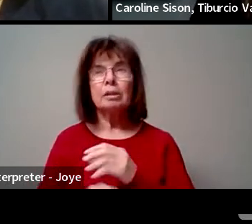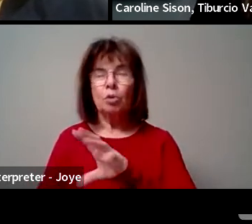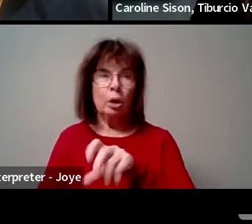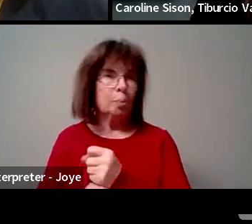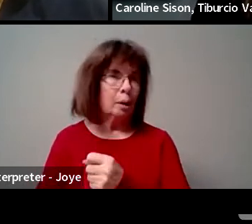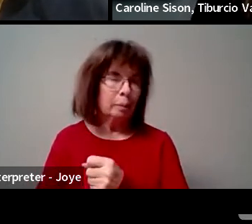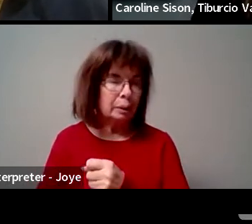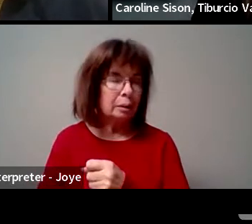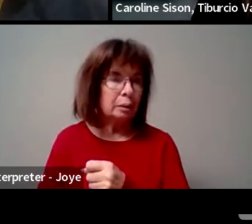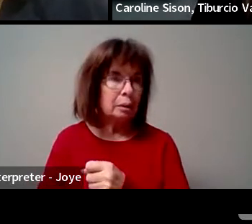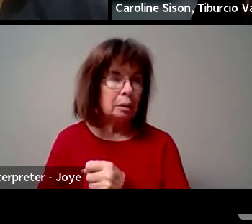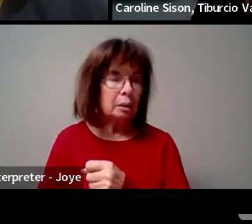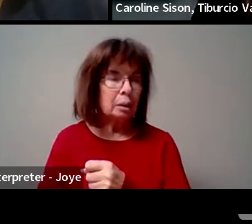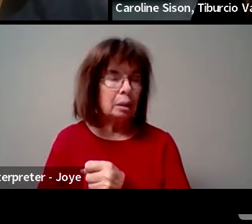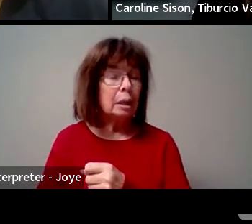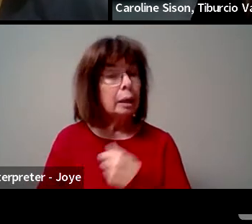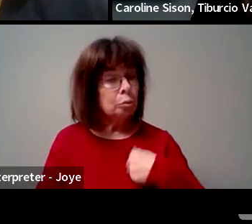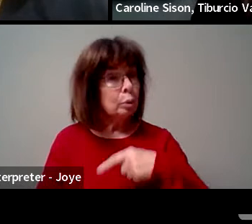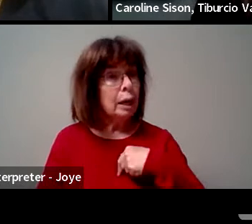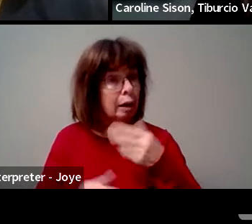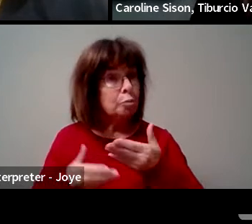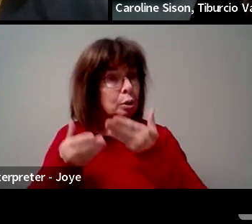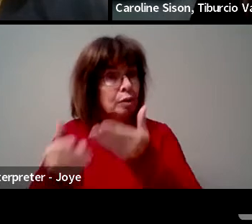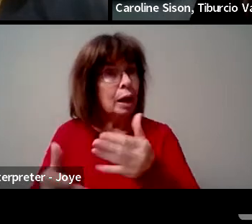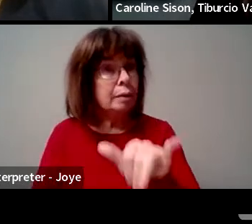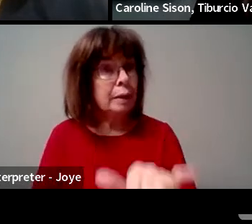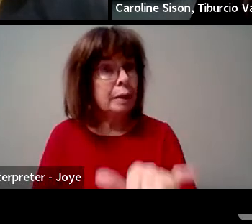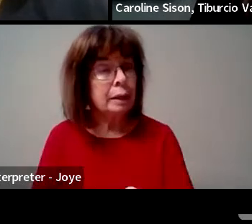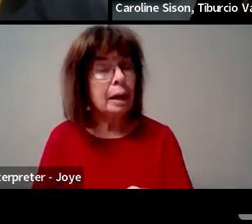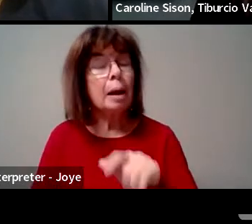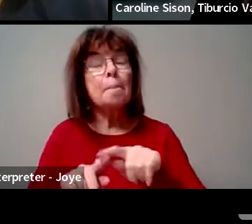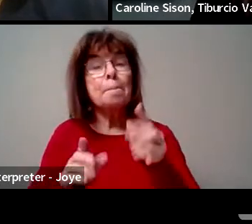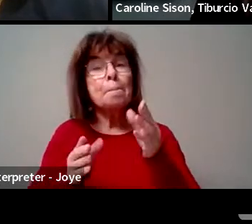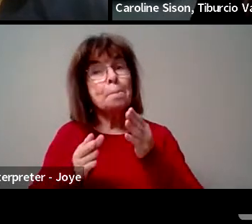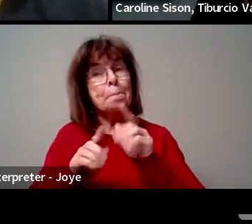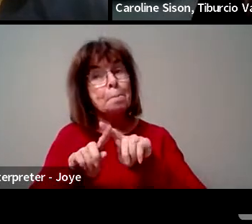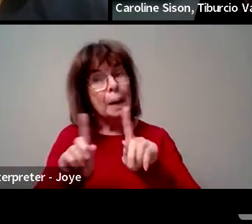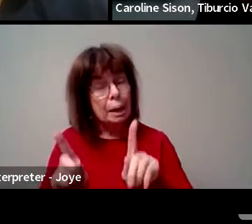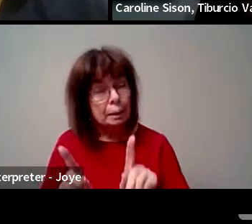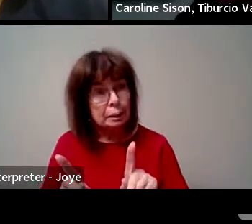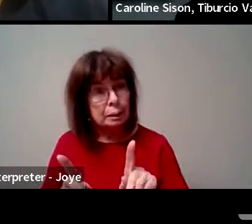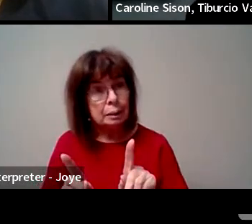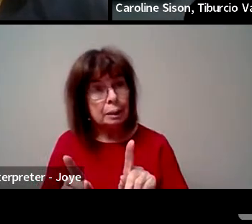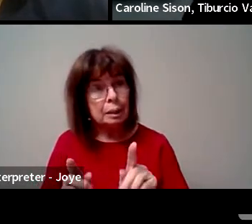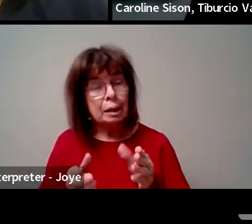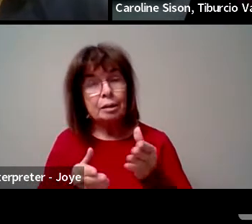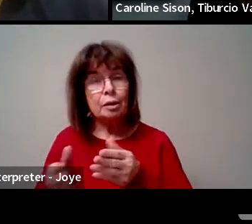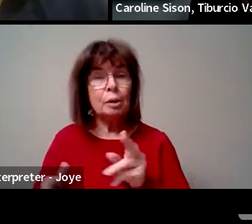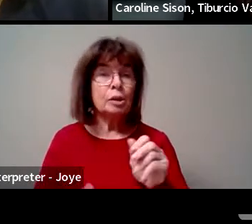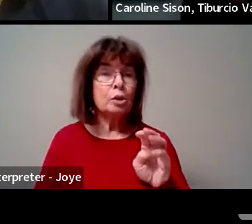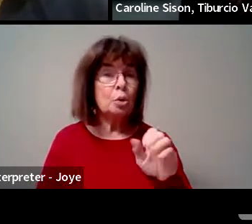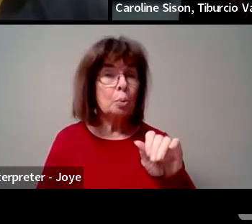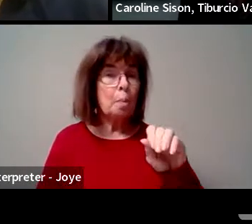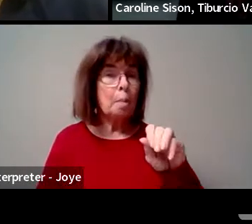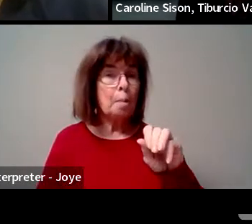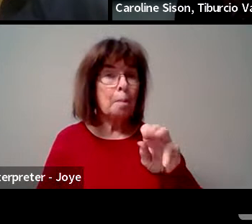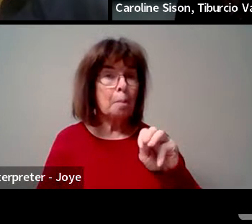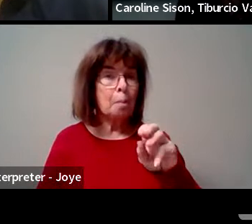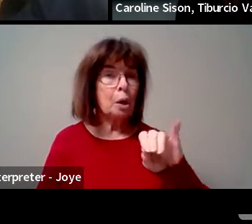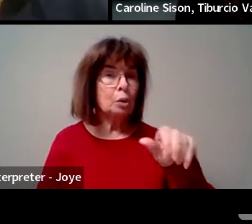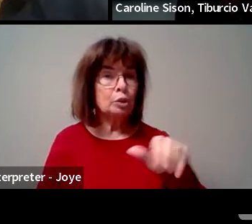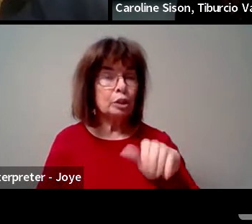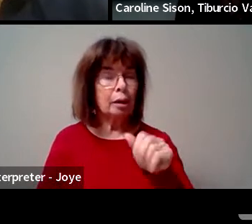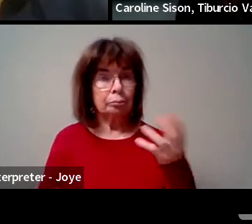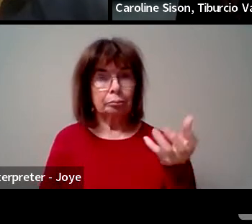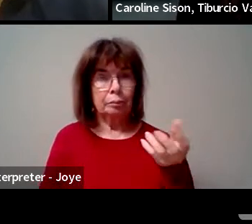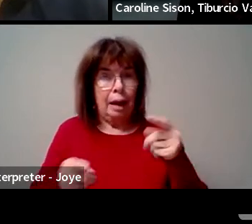that we've been able to provide. But the way that Umoja gets put together really is like